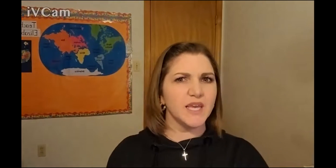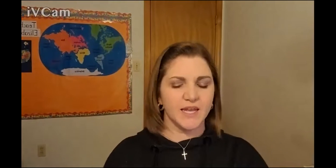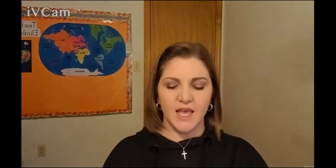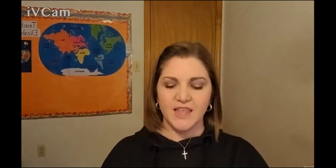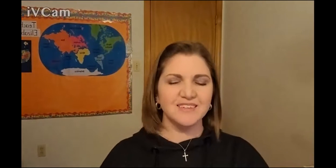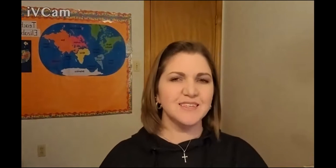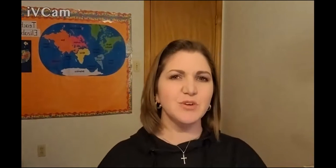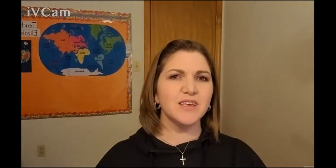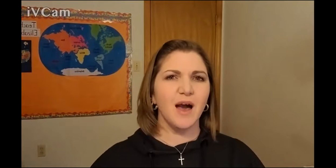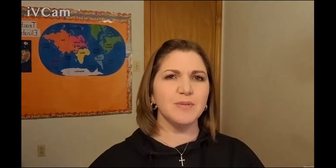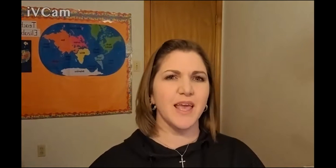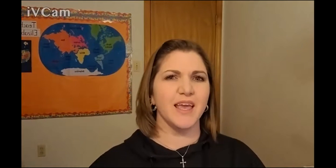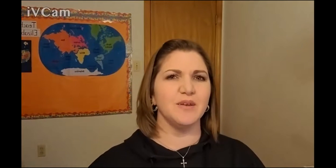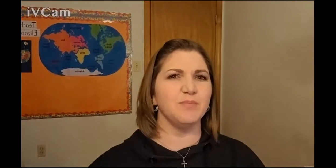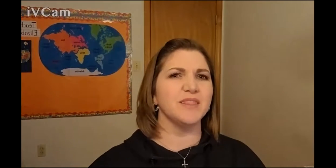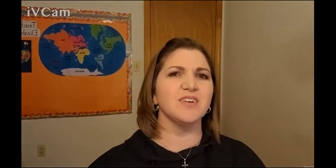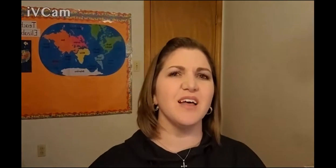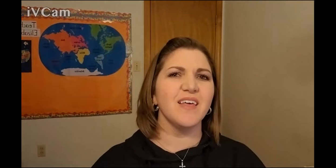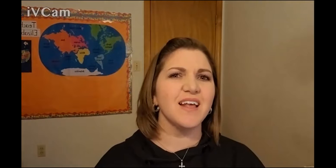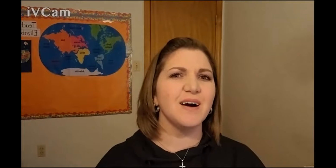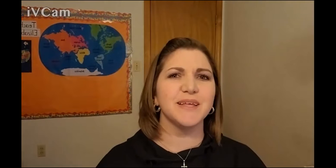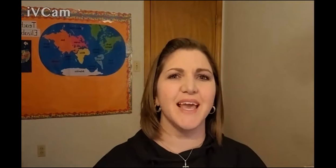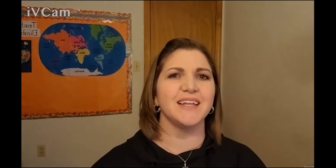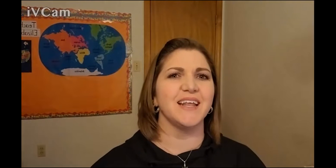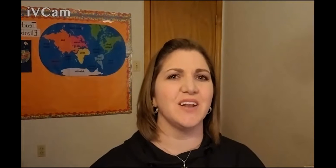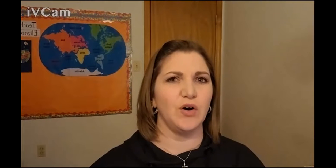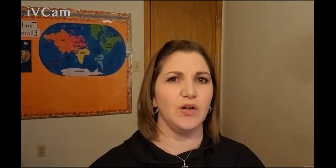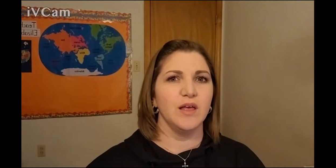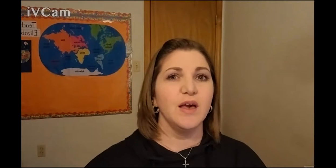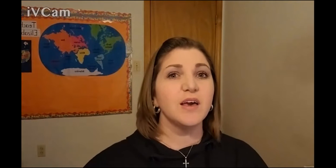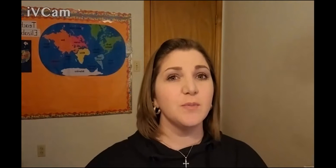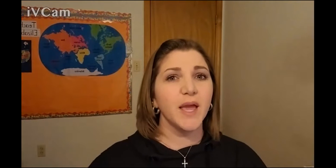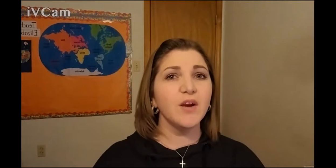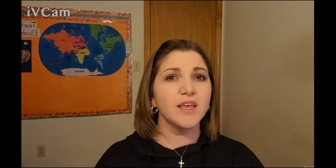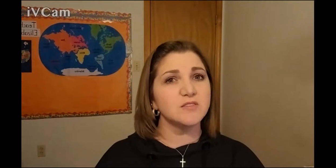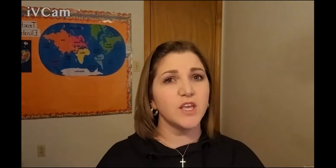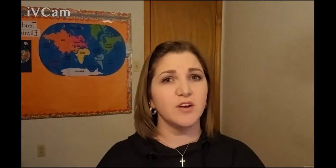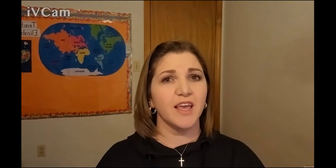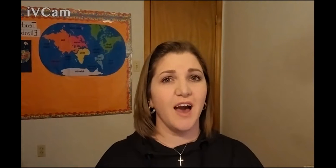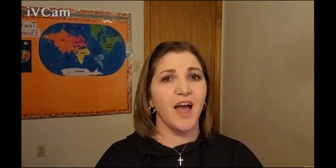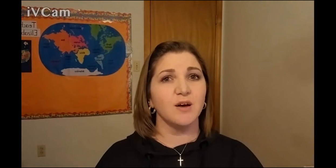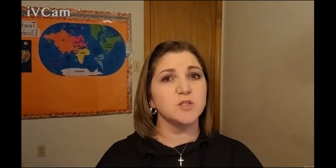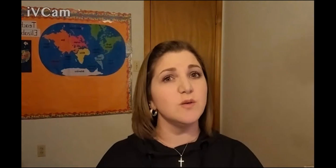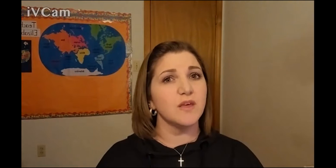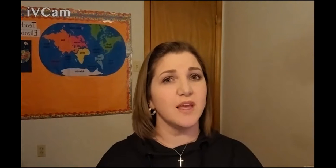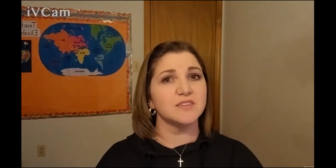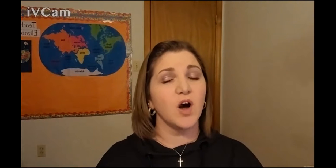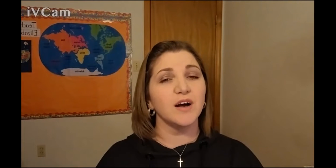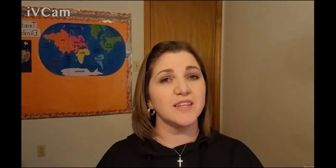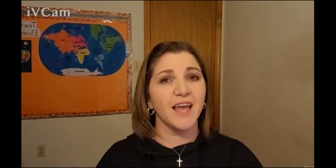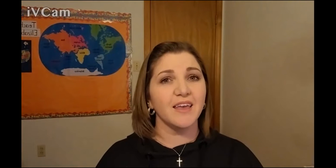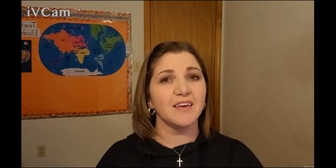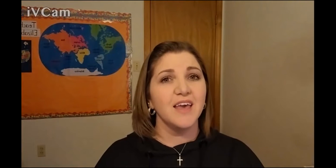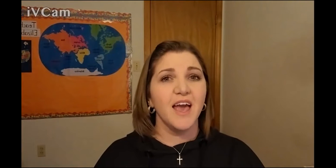words mean? They seem really complicated, but they're not that complicated at all. Comparing is figuring out how two things